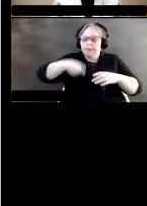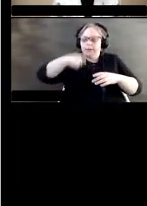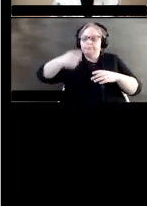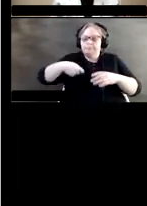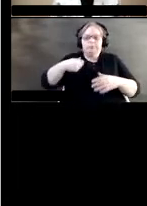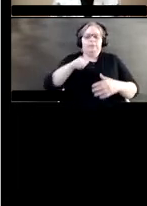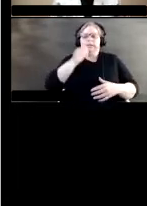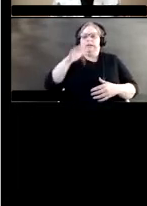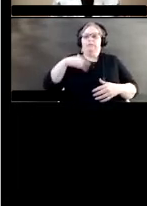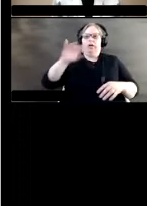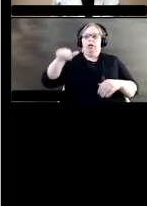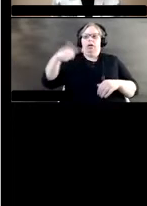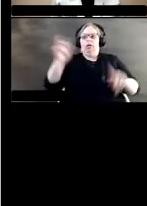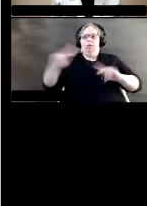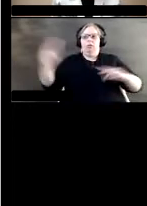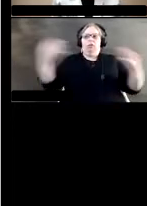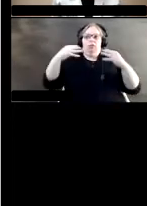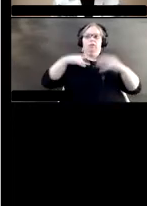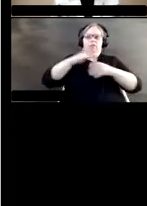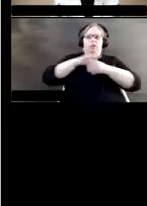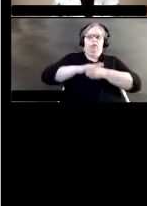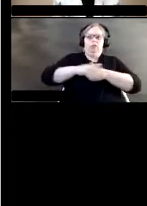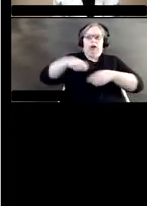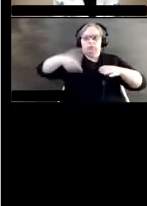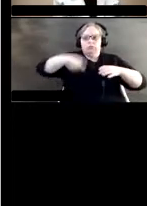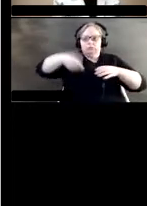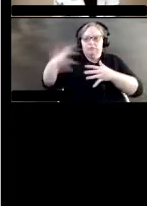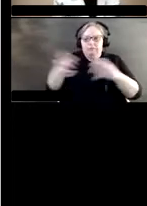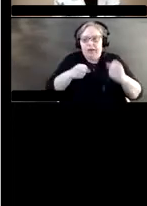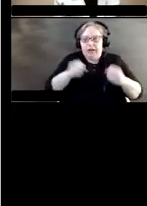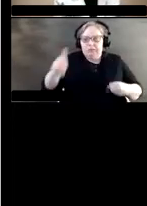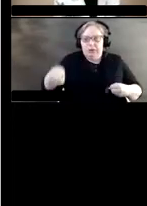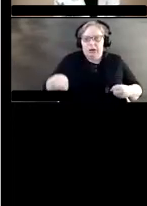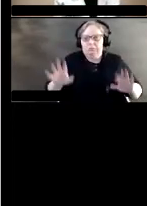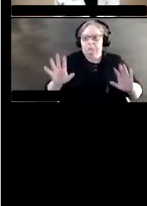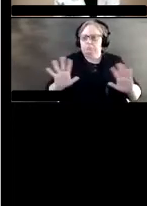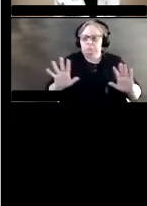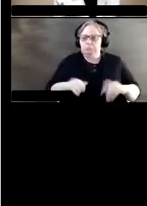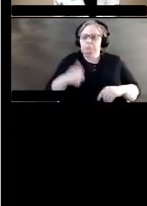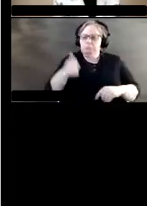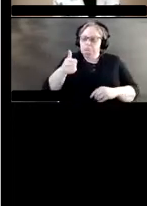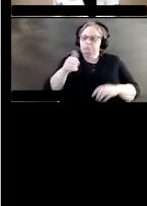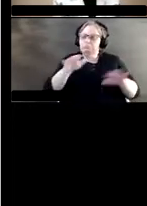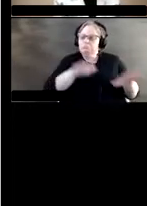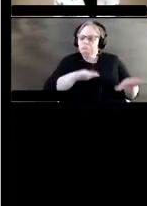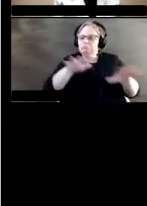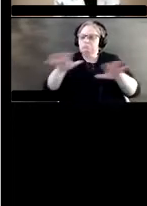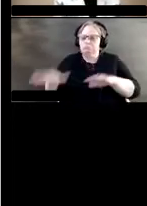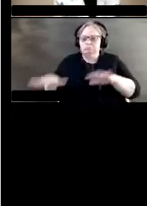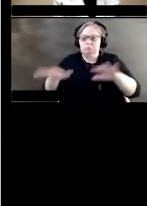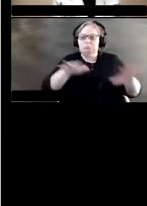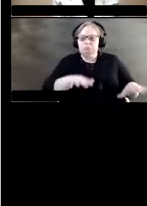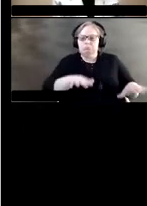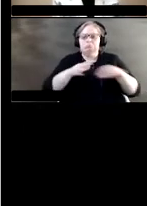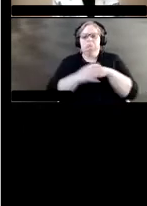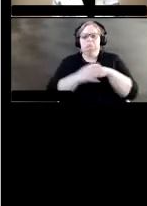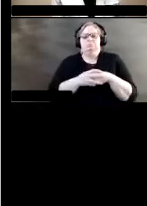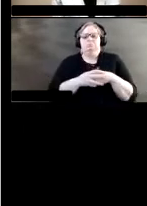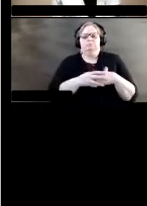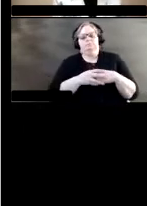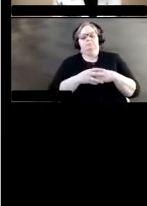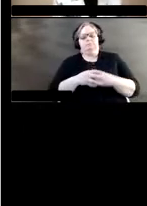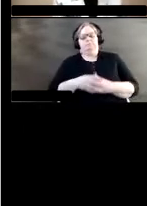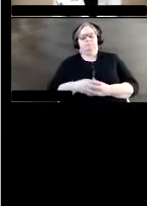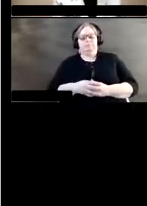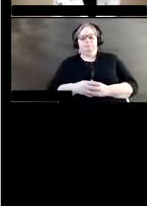you, right? You're feeling pressured to eat in a fast timeline or in an area where there's